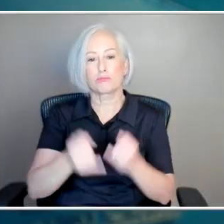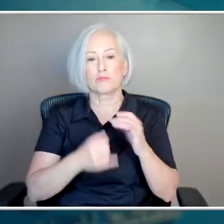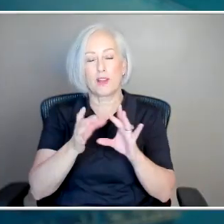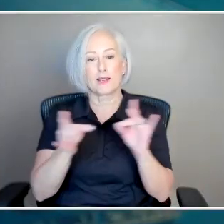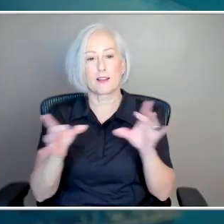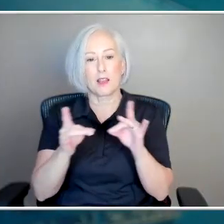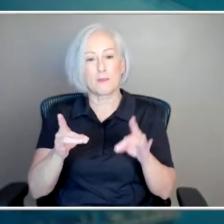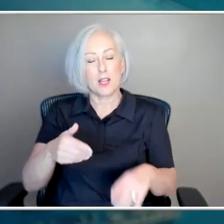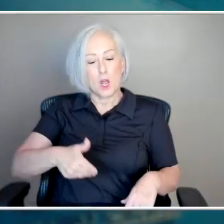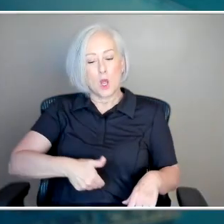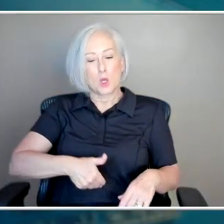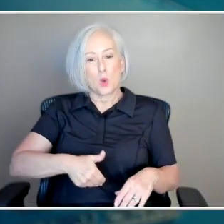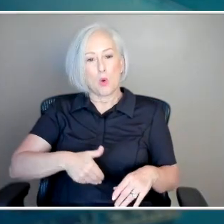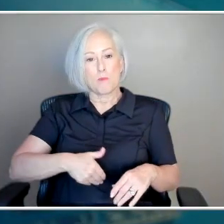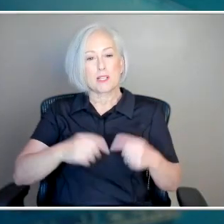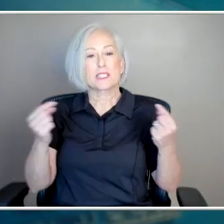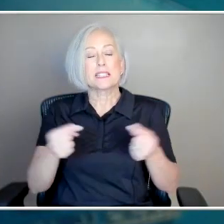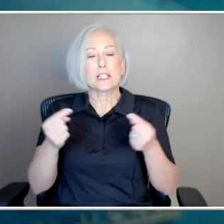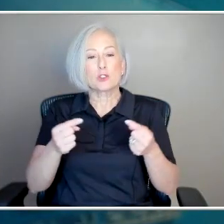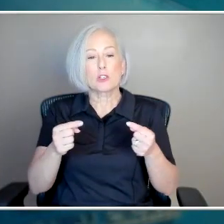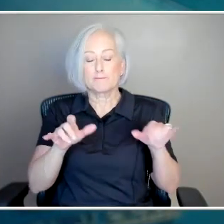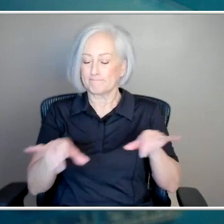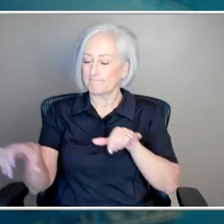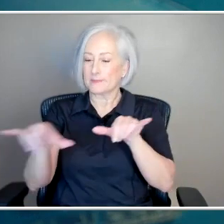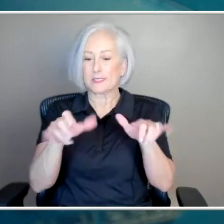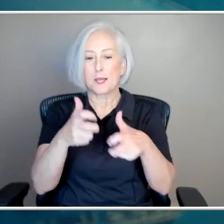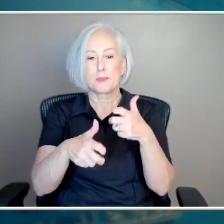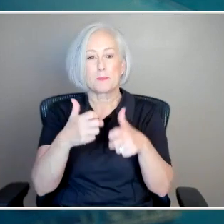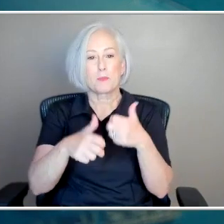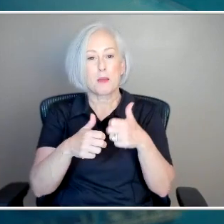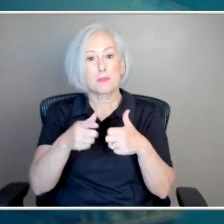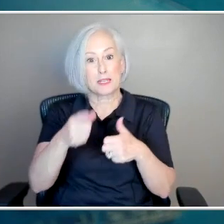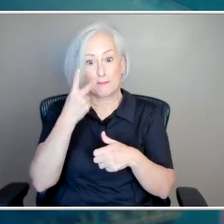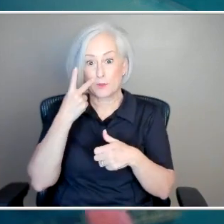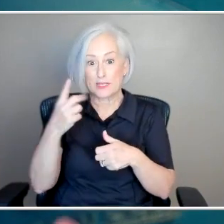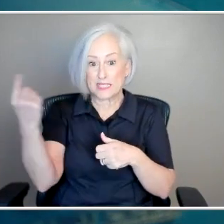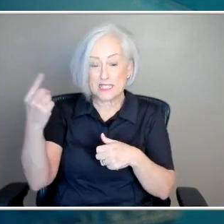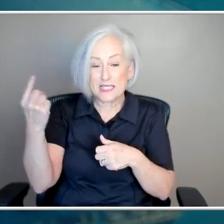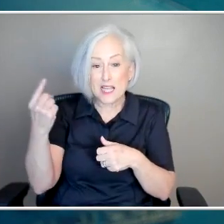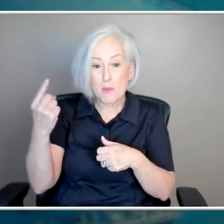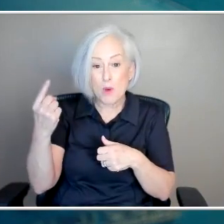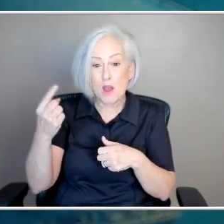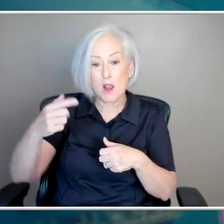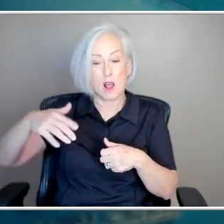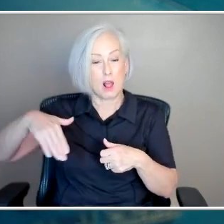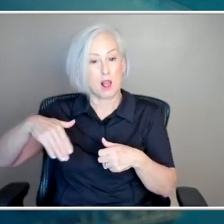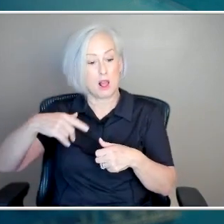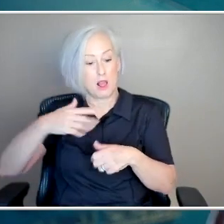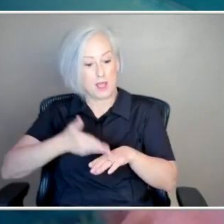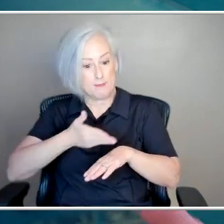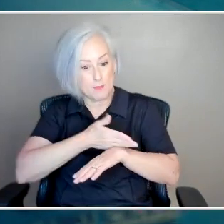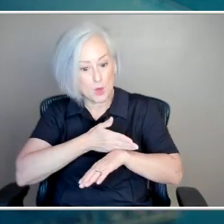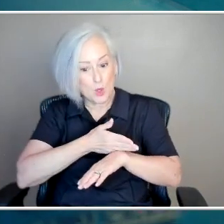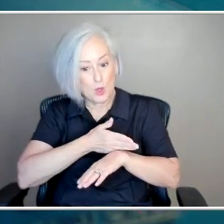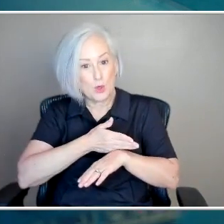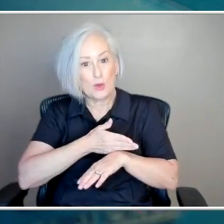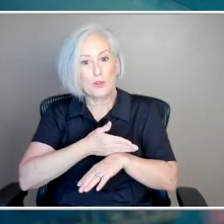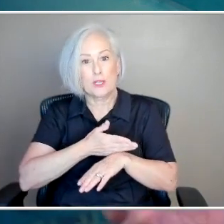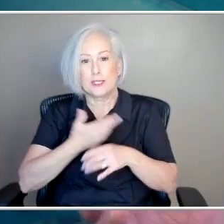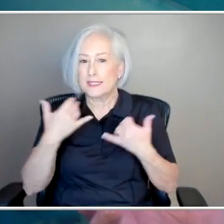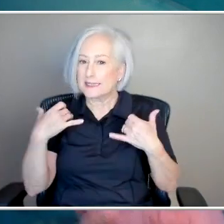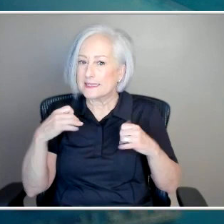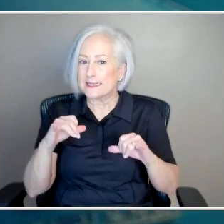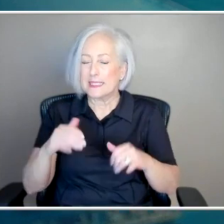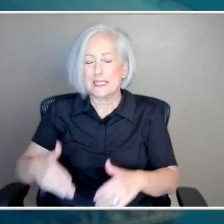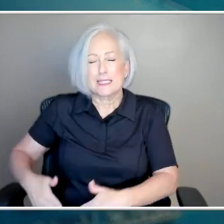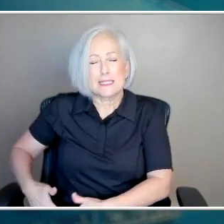think it's a common problem. So I think if you've seen someone and you're not getting better and you have this kind of insidious groin pain that you can't